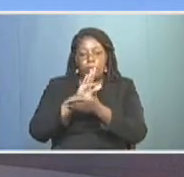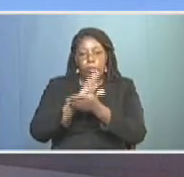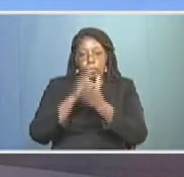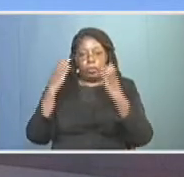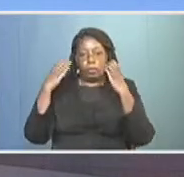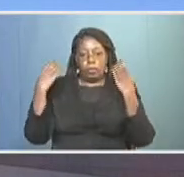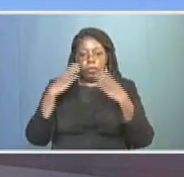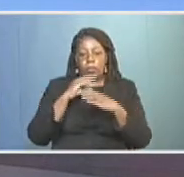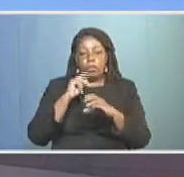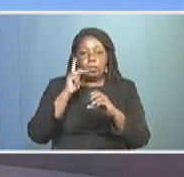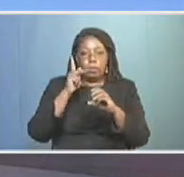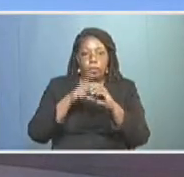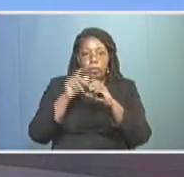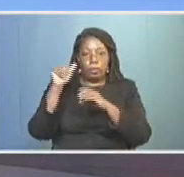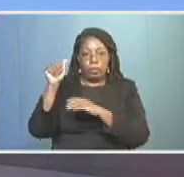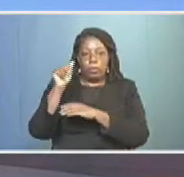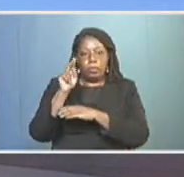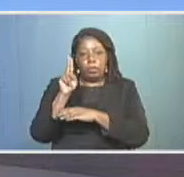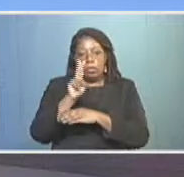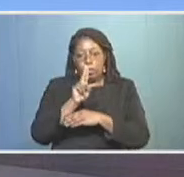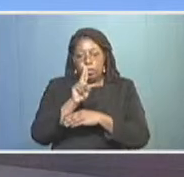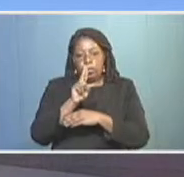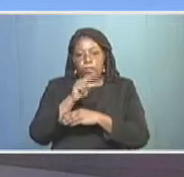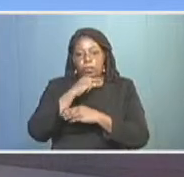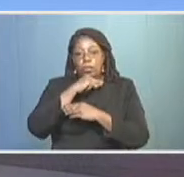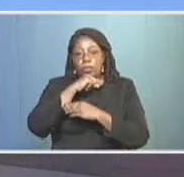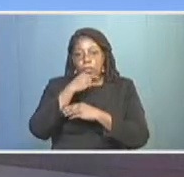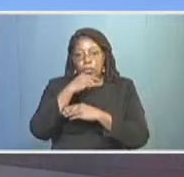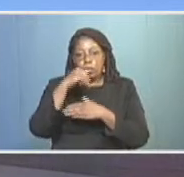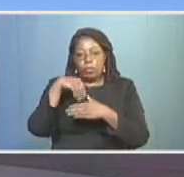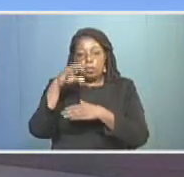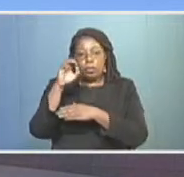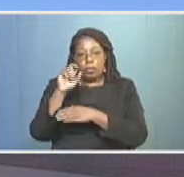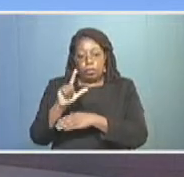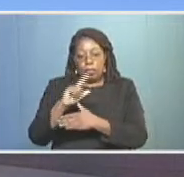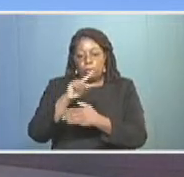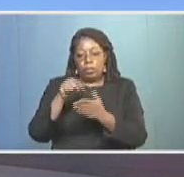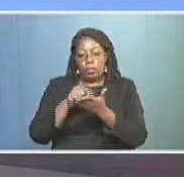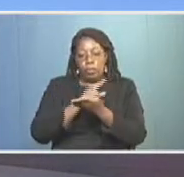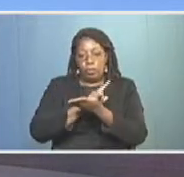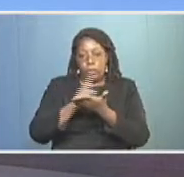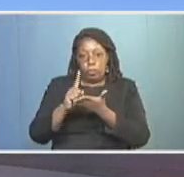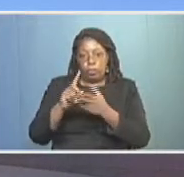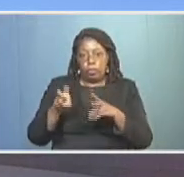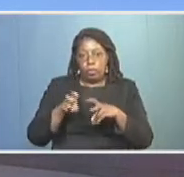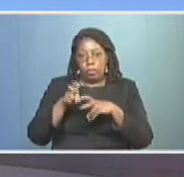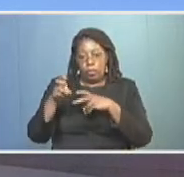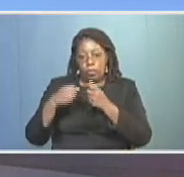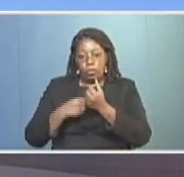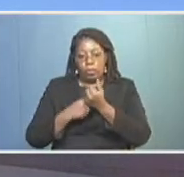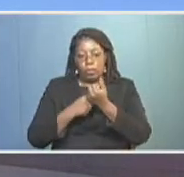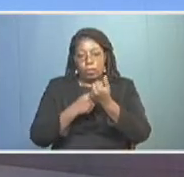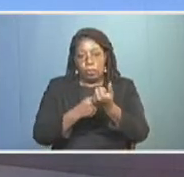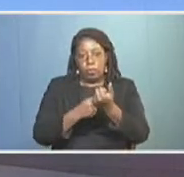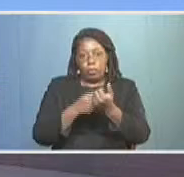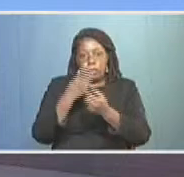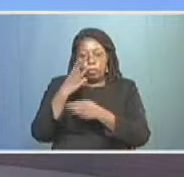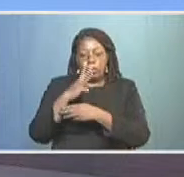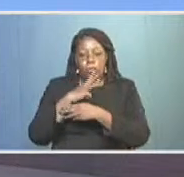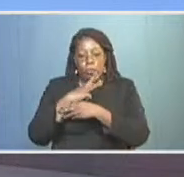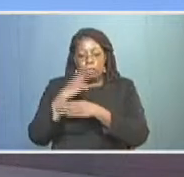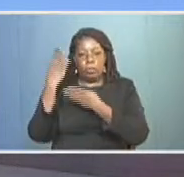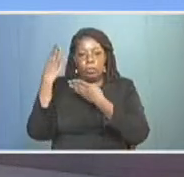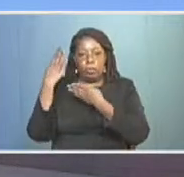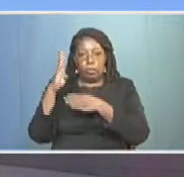and participate in the AAUU Turkey Tourney in Florida this weekend. The trip, sponsored by Consolidated Water Bahamas